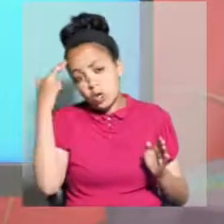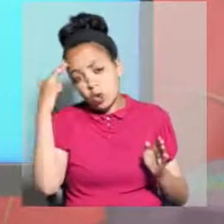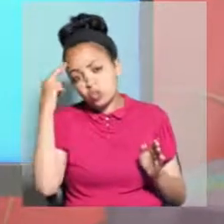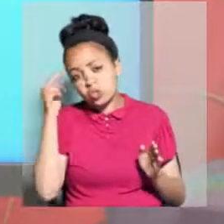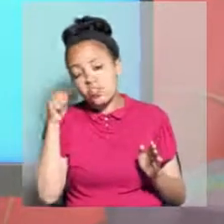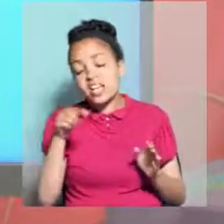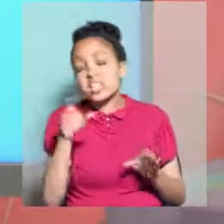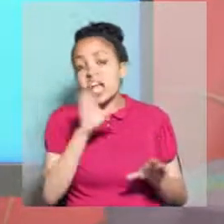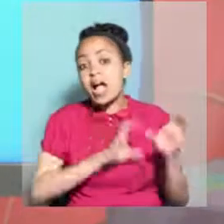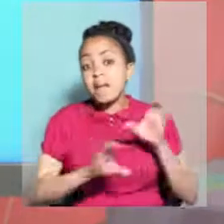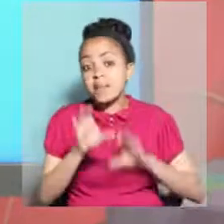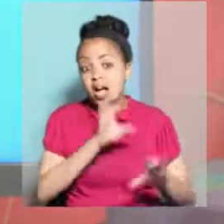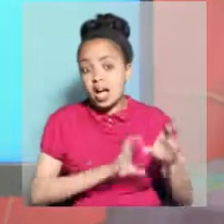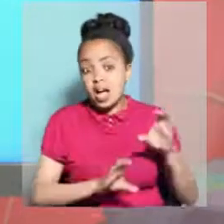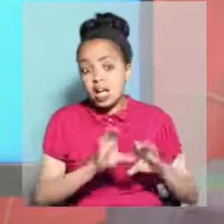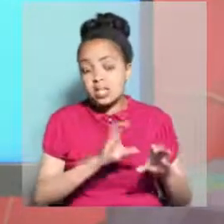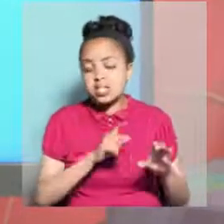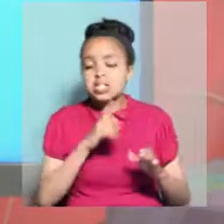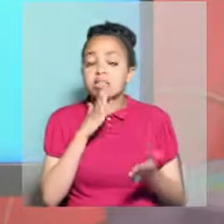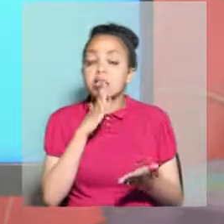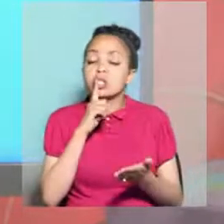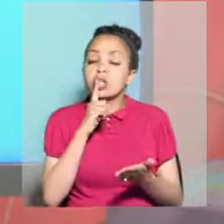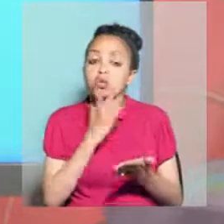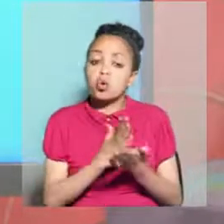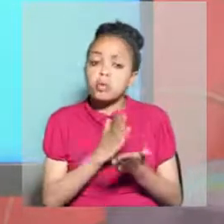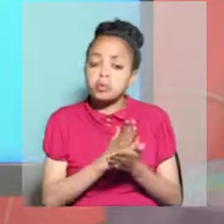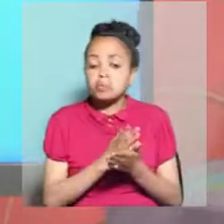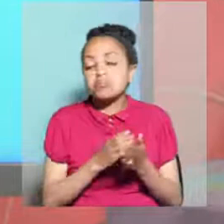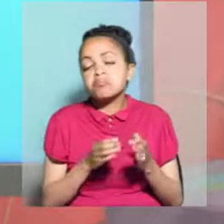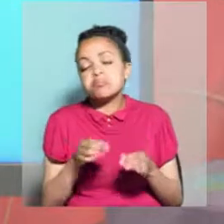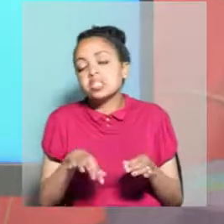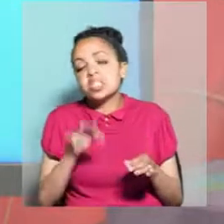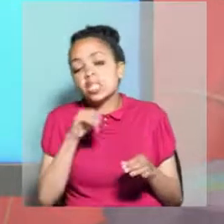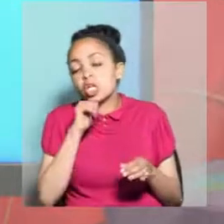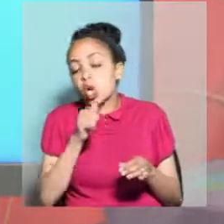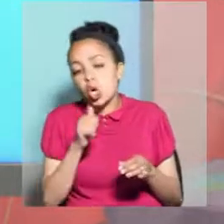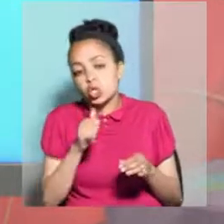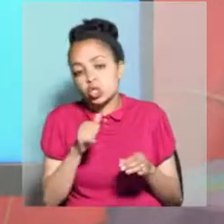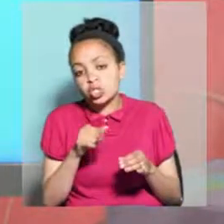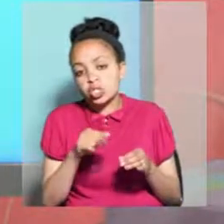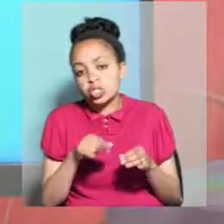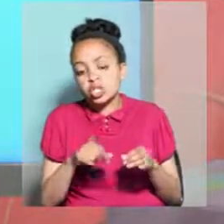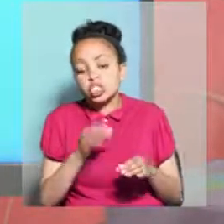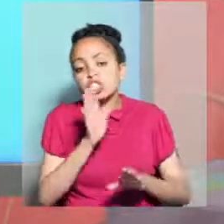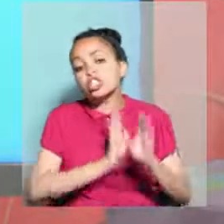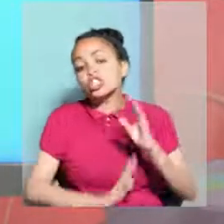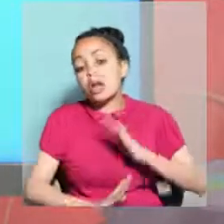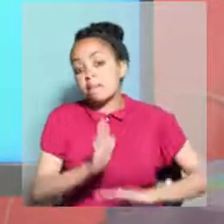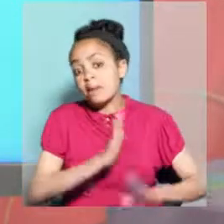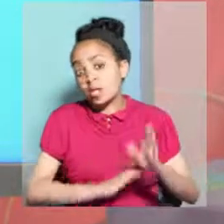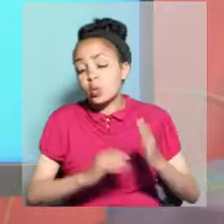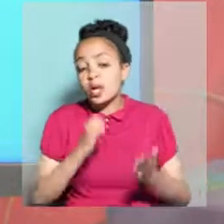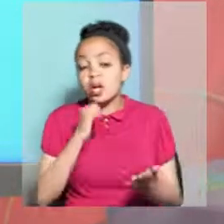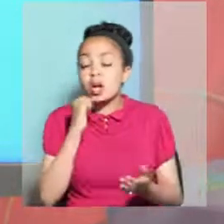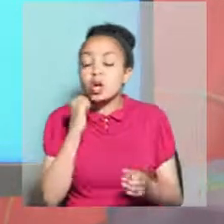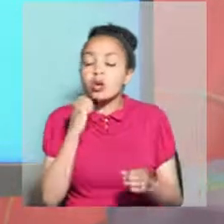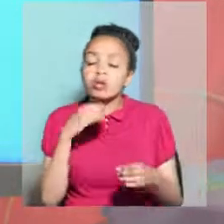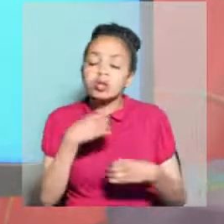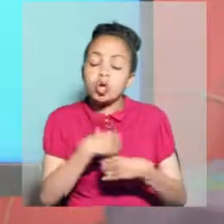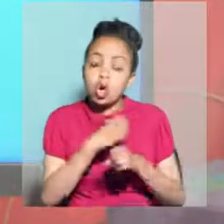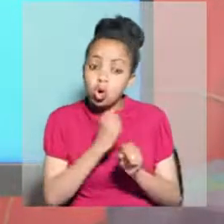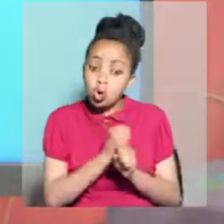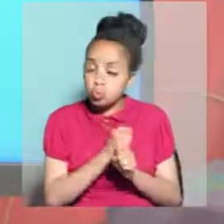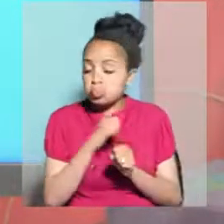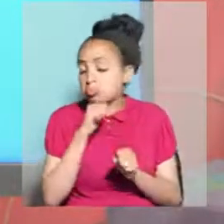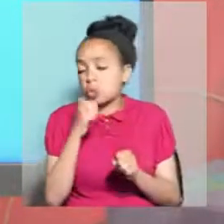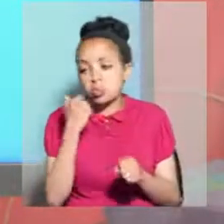is a chemical that we call tomato juice, seed may not be germinate. We cannot be conclude based on that of our prediction